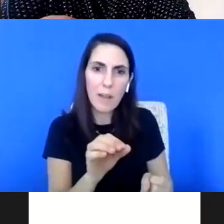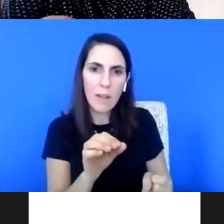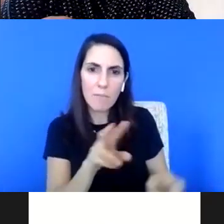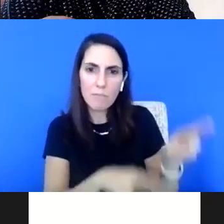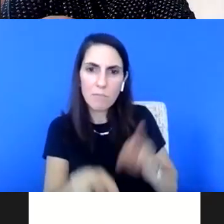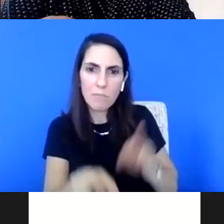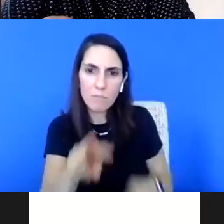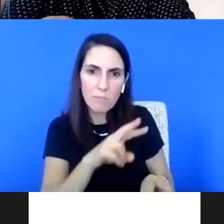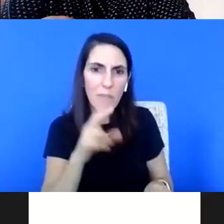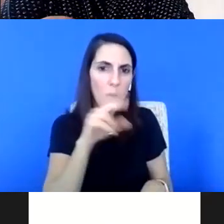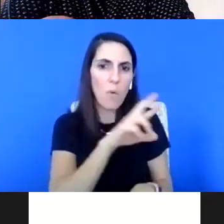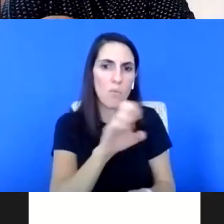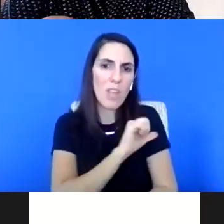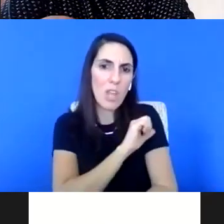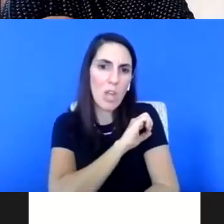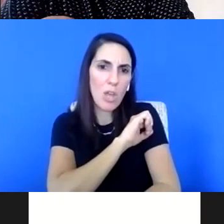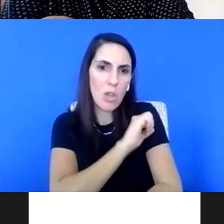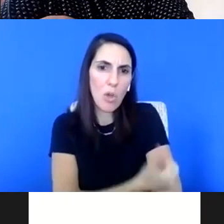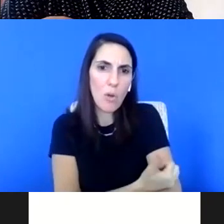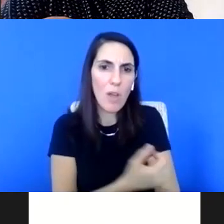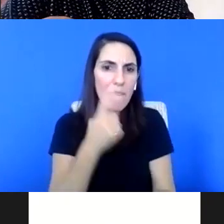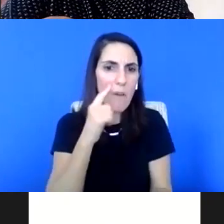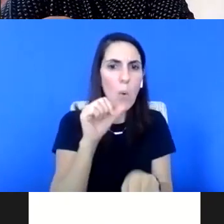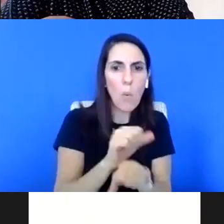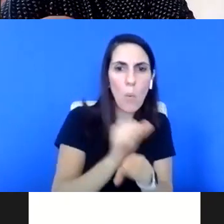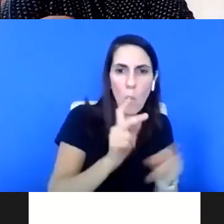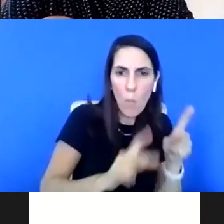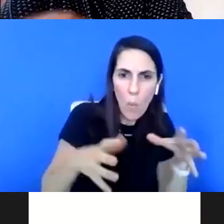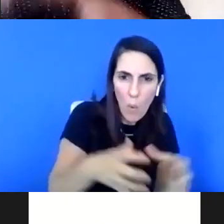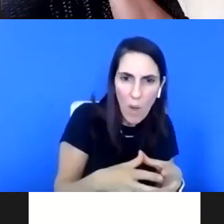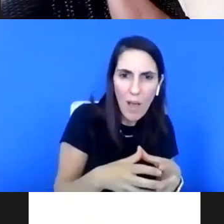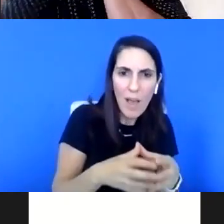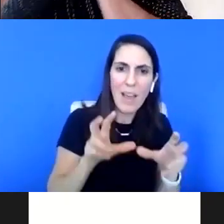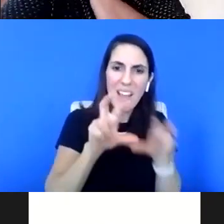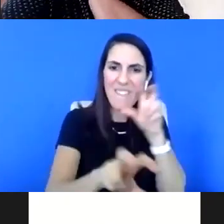for the Workforce Investment Act.